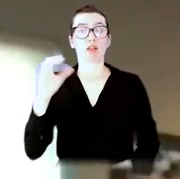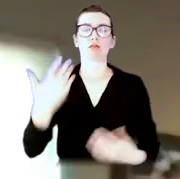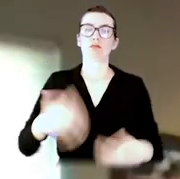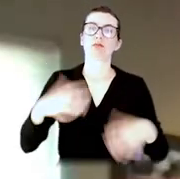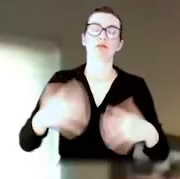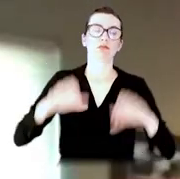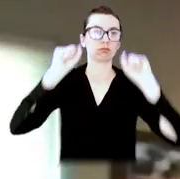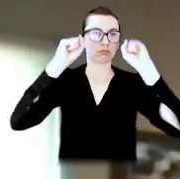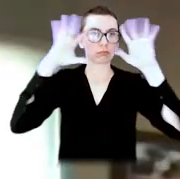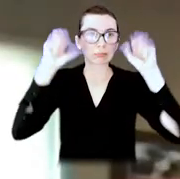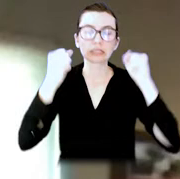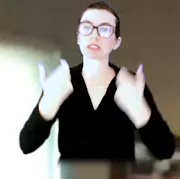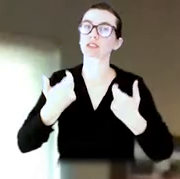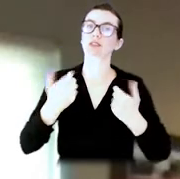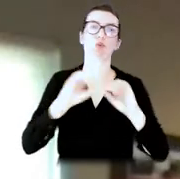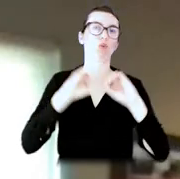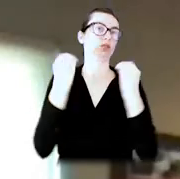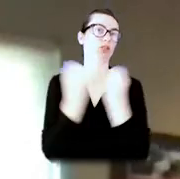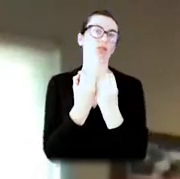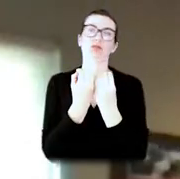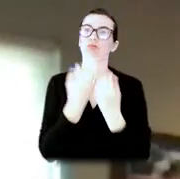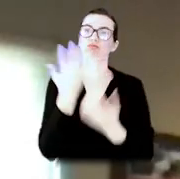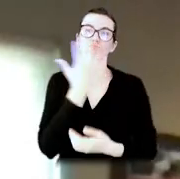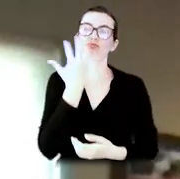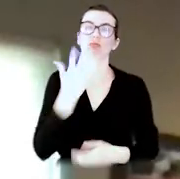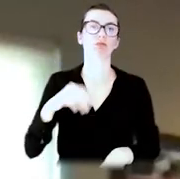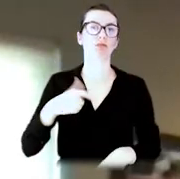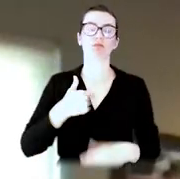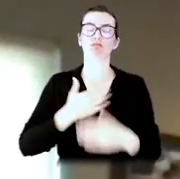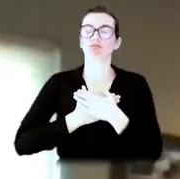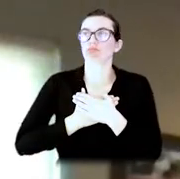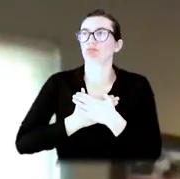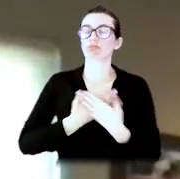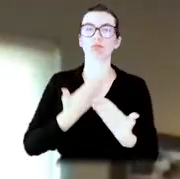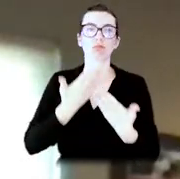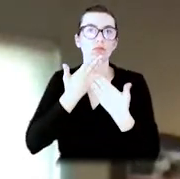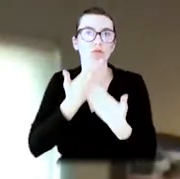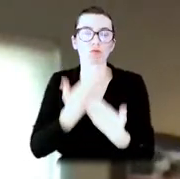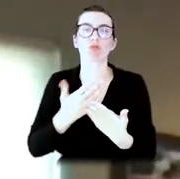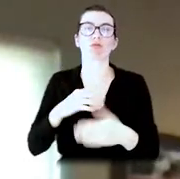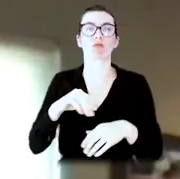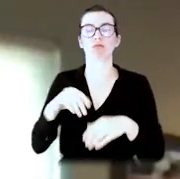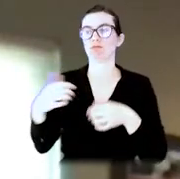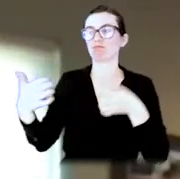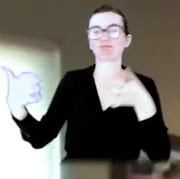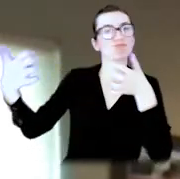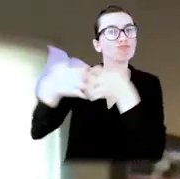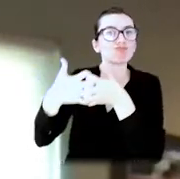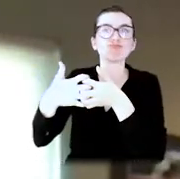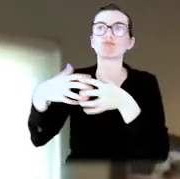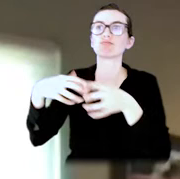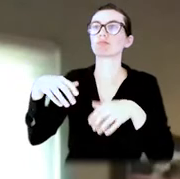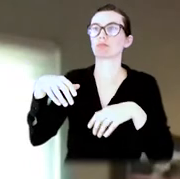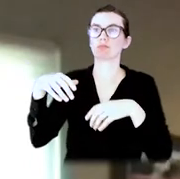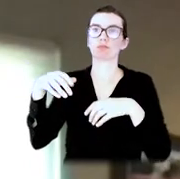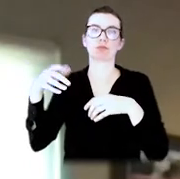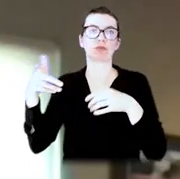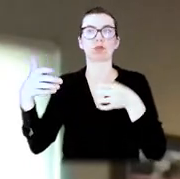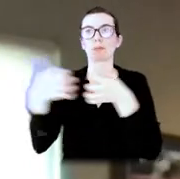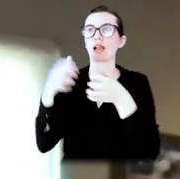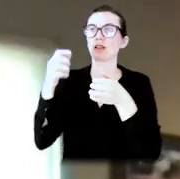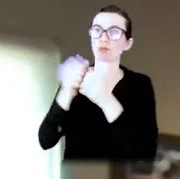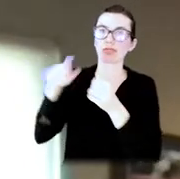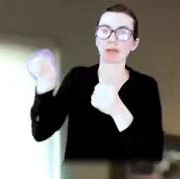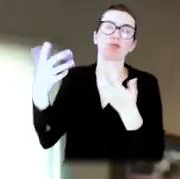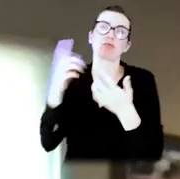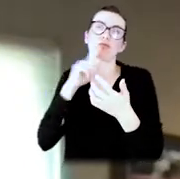organization. They are just incredible. And I'm so thankful that I would match with them and that I would match with Sierra and